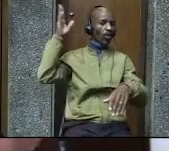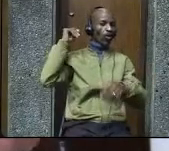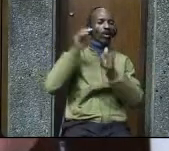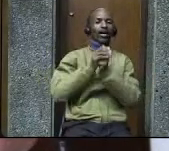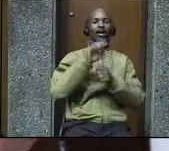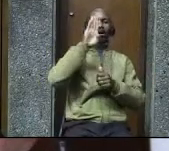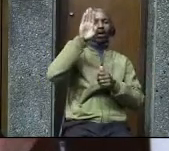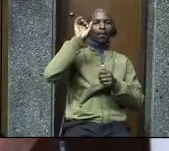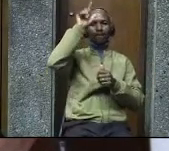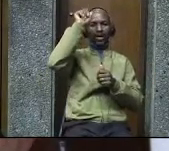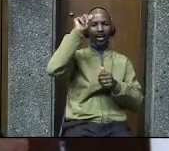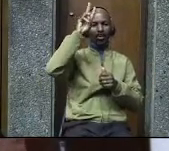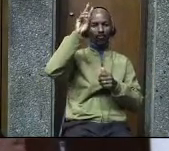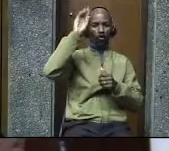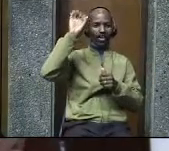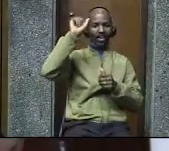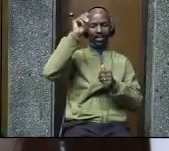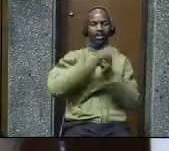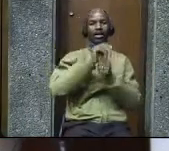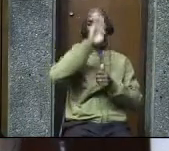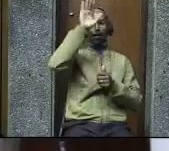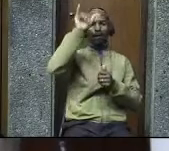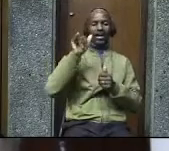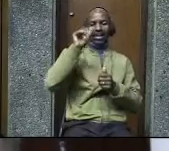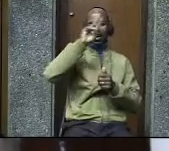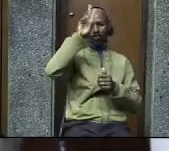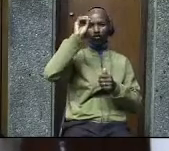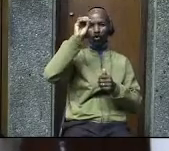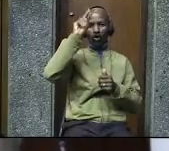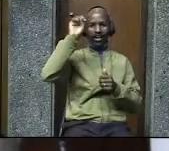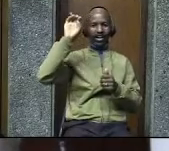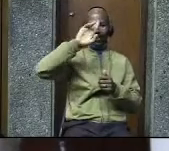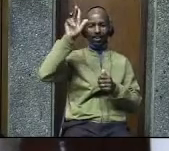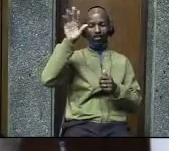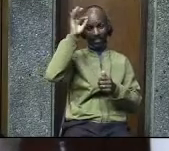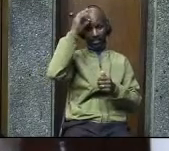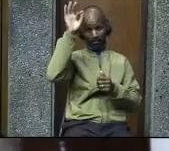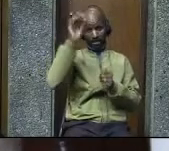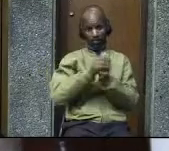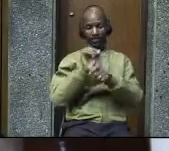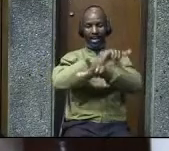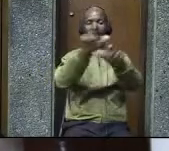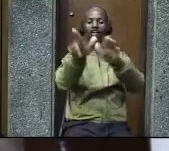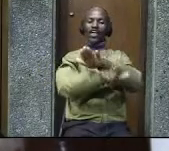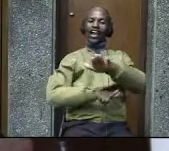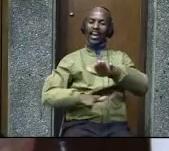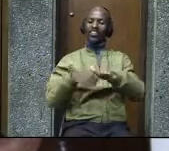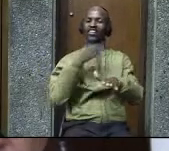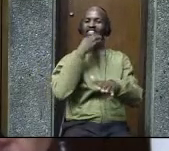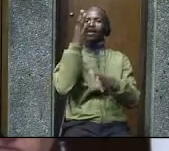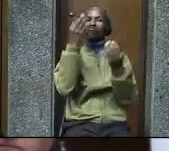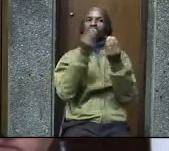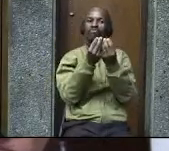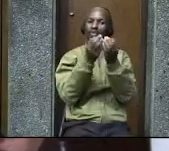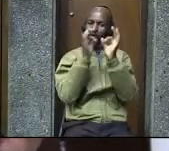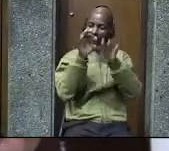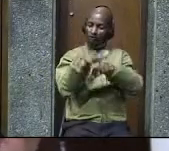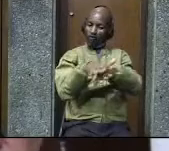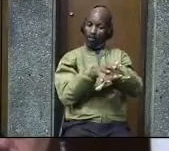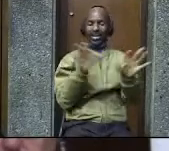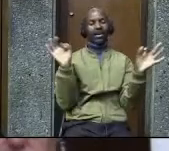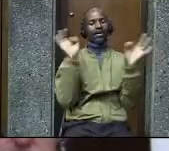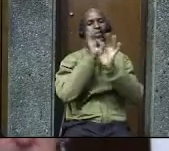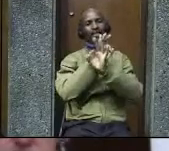bywoners. Those people are just bywoners of the government on their land. They can't properly farming on their